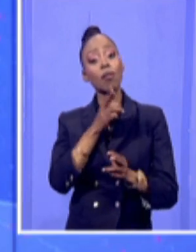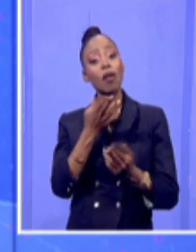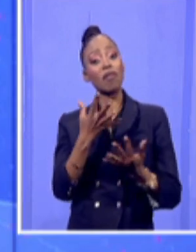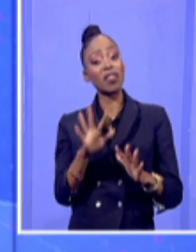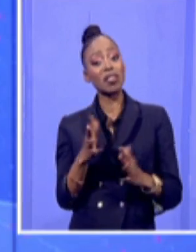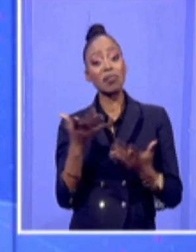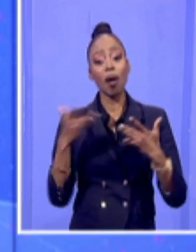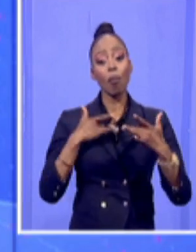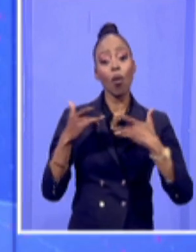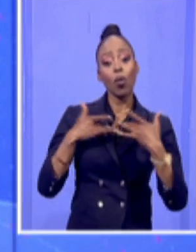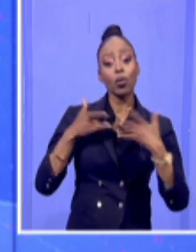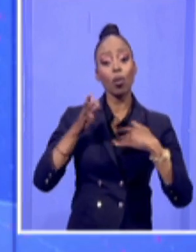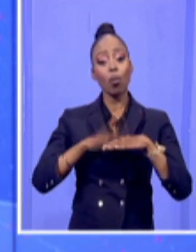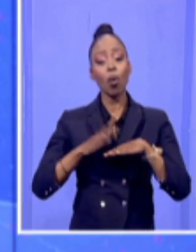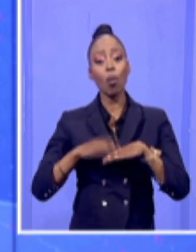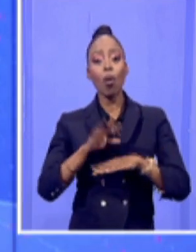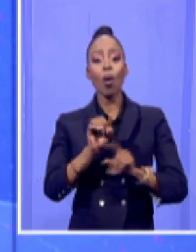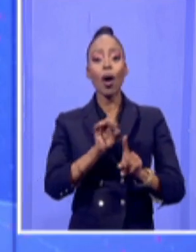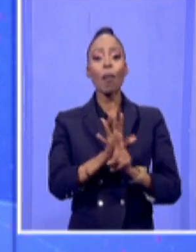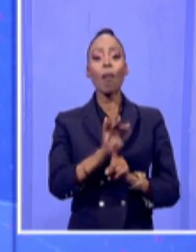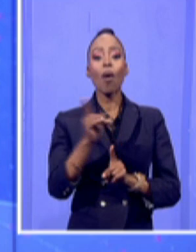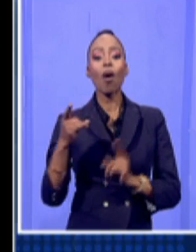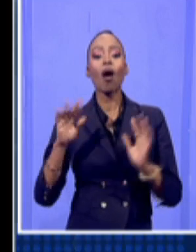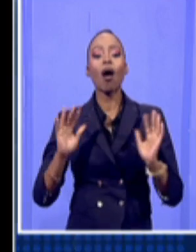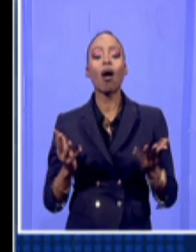at all concerned about how this impacts her?